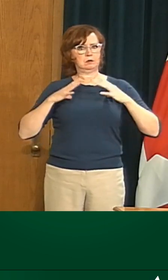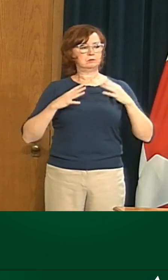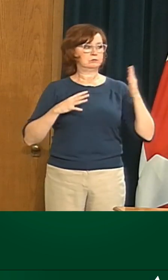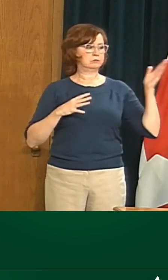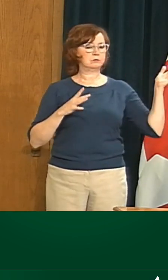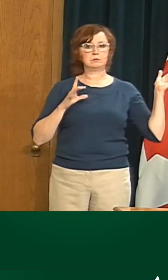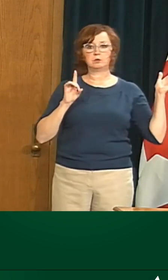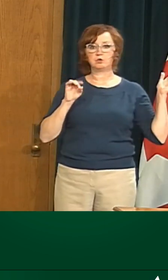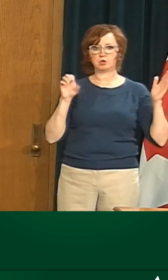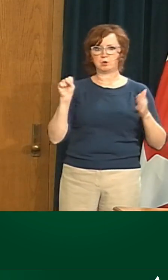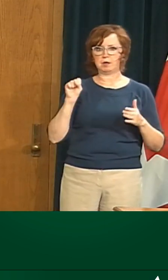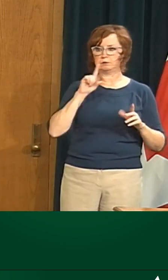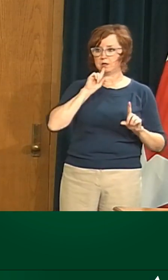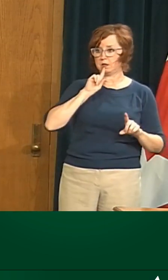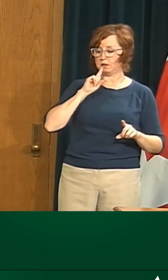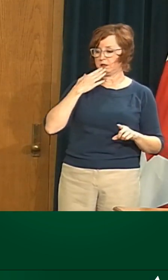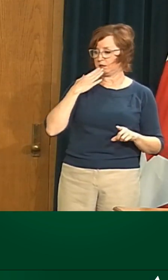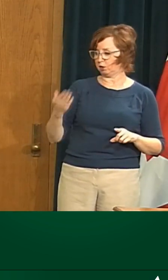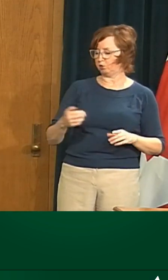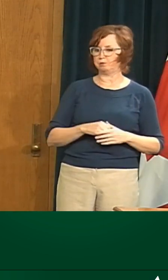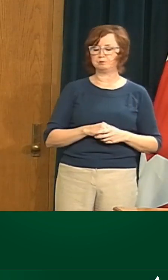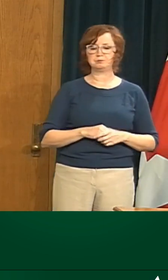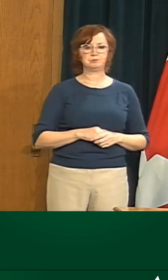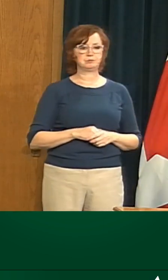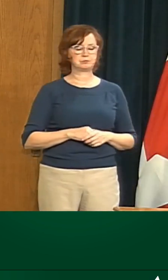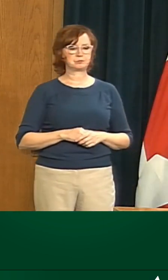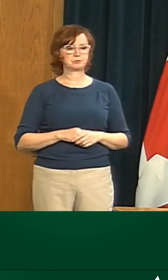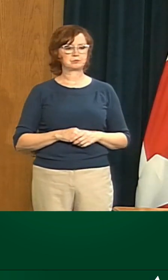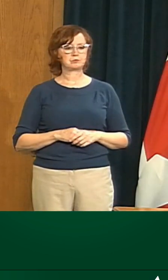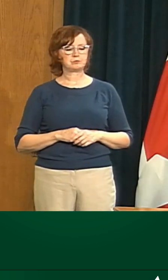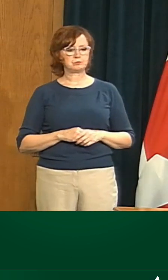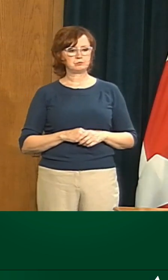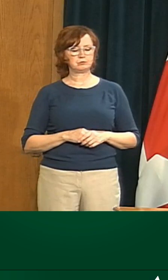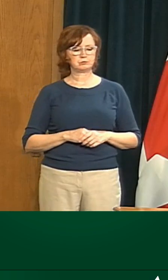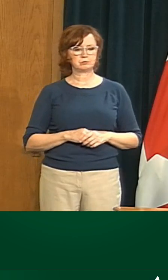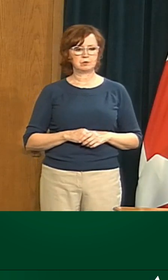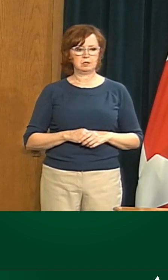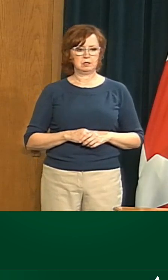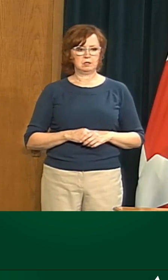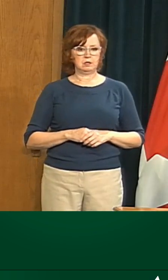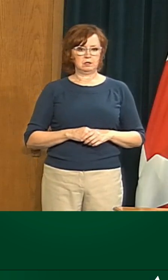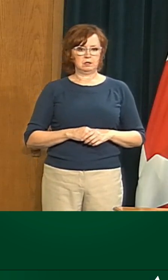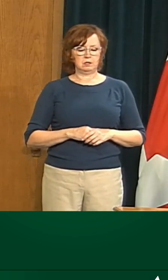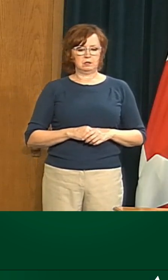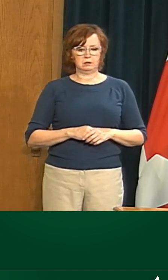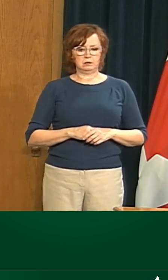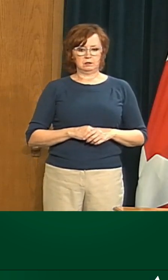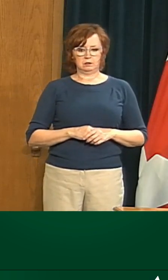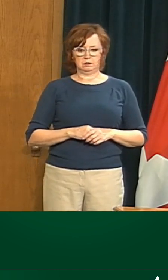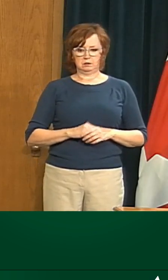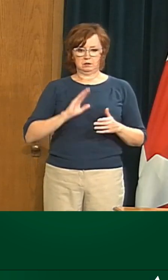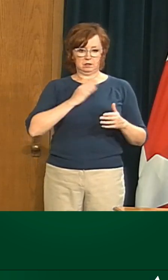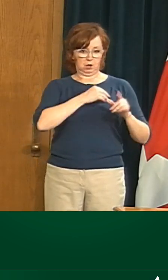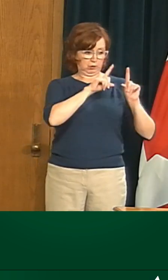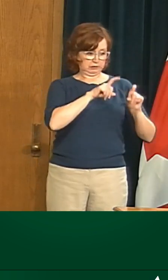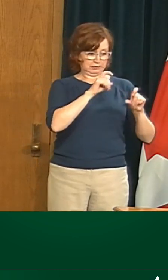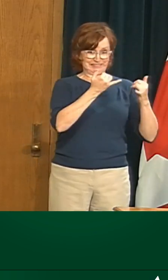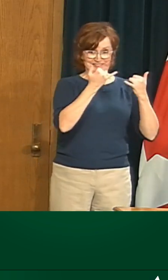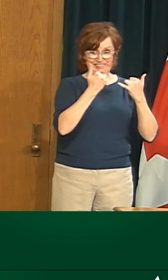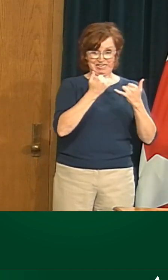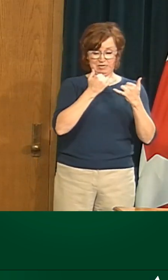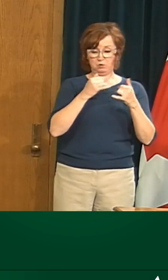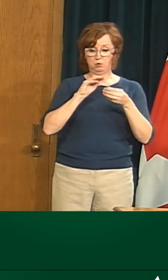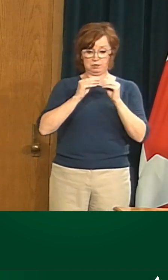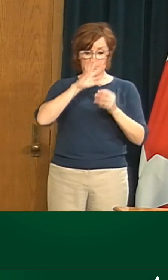So just a bit of details on the testing capacity as it stands today and the testing numbers.